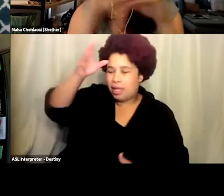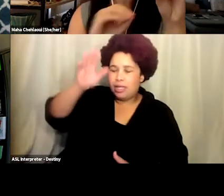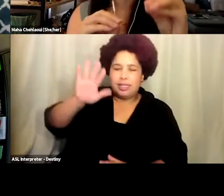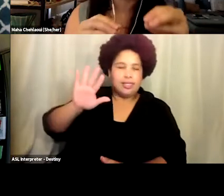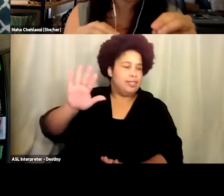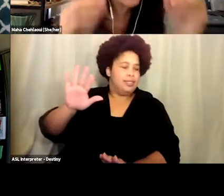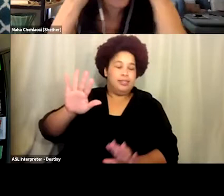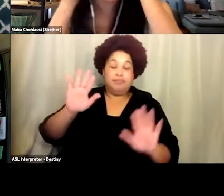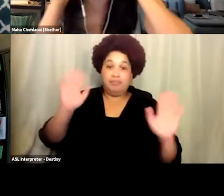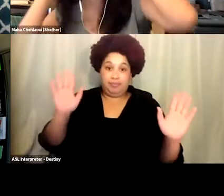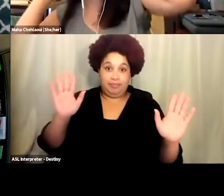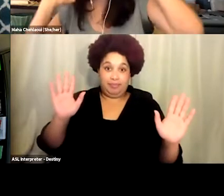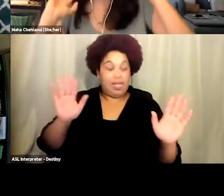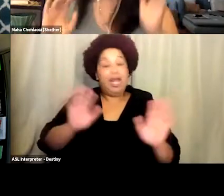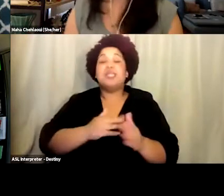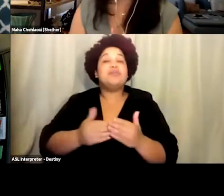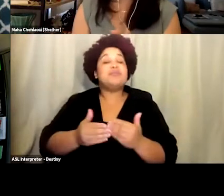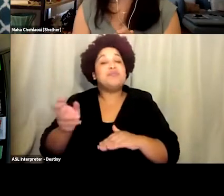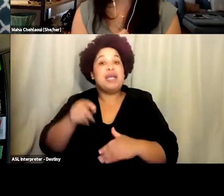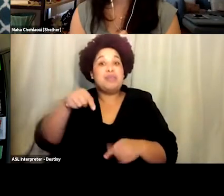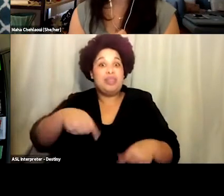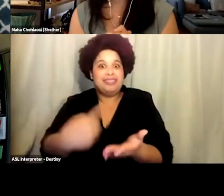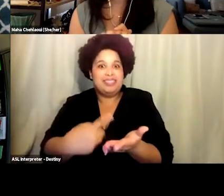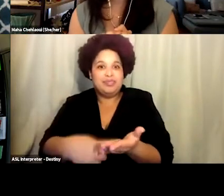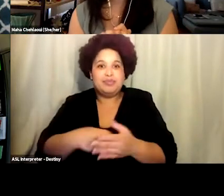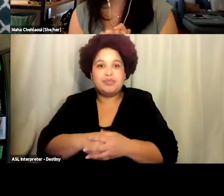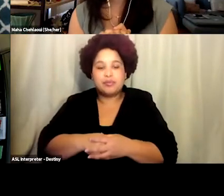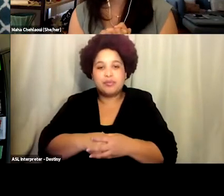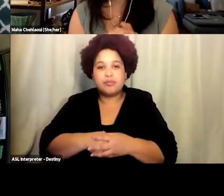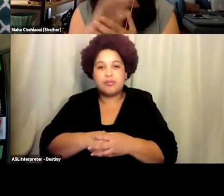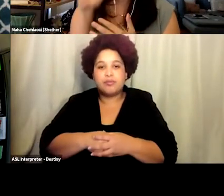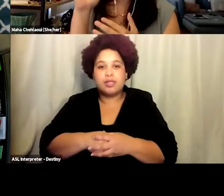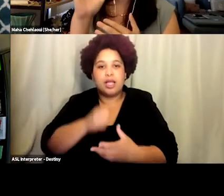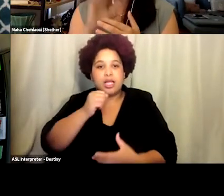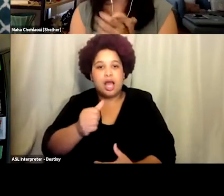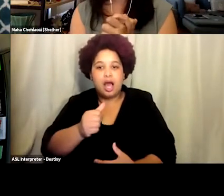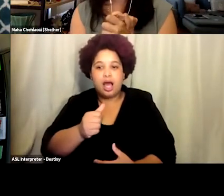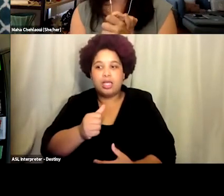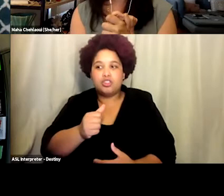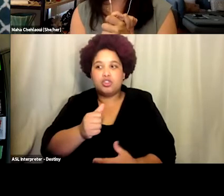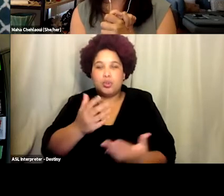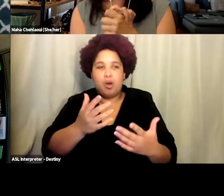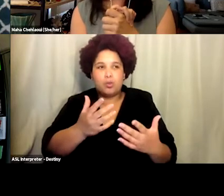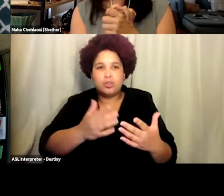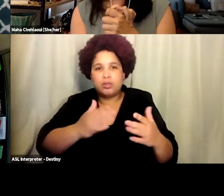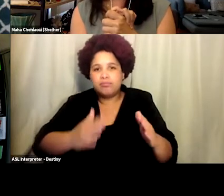But back to this. Back to this. I think it comes not just to the star roles. It comes